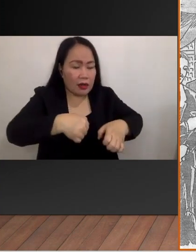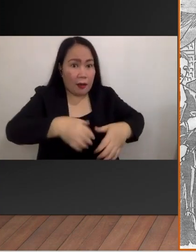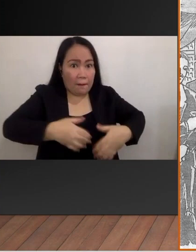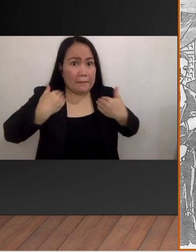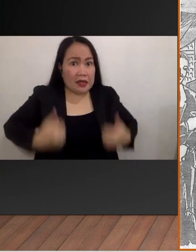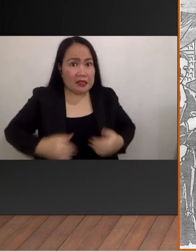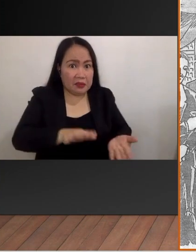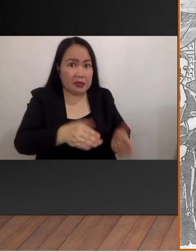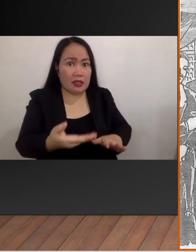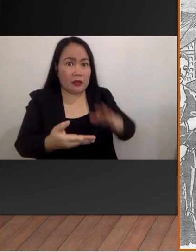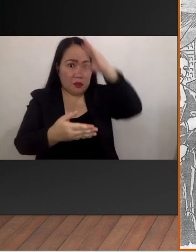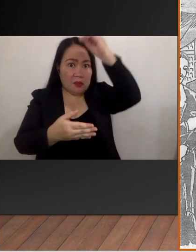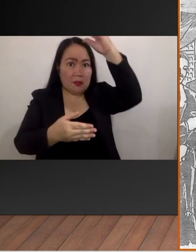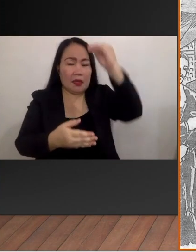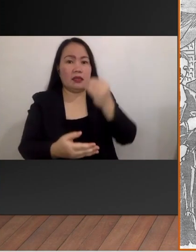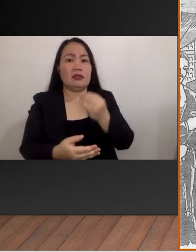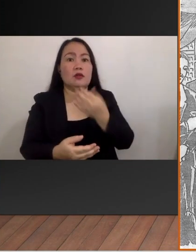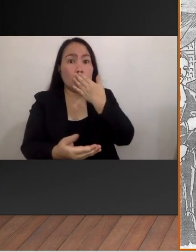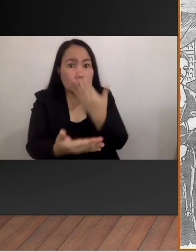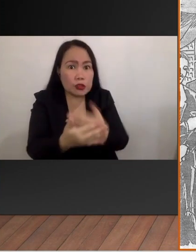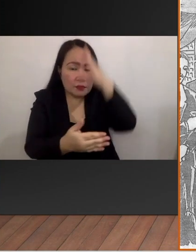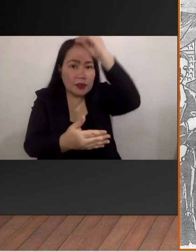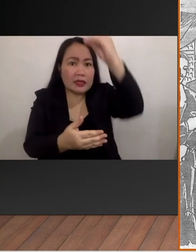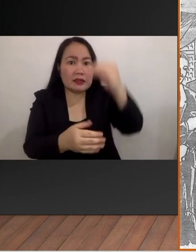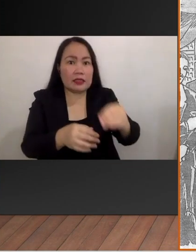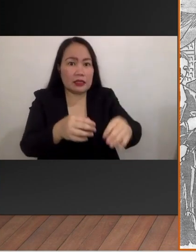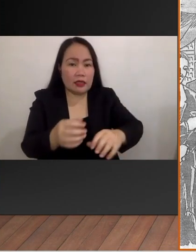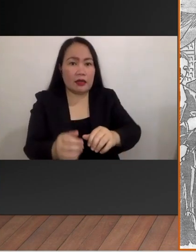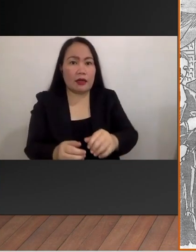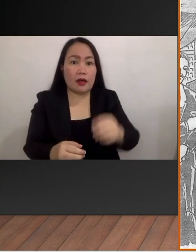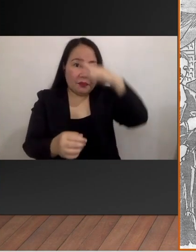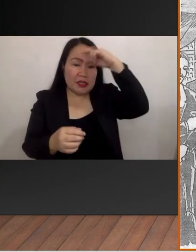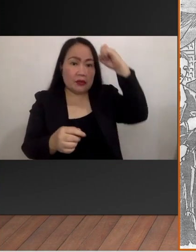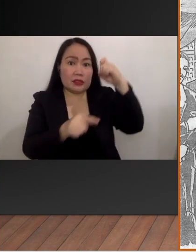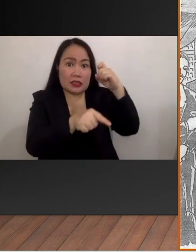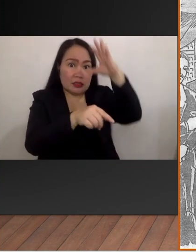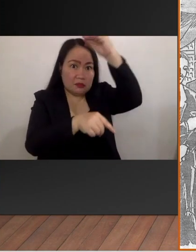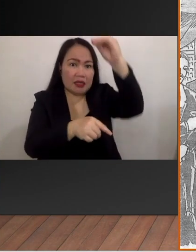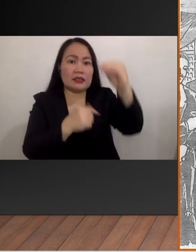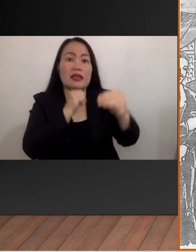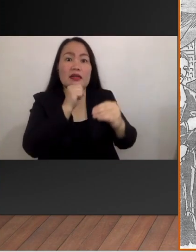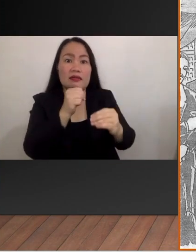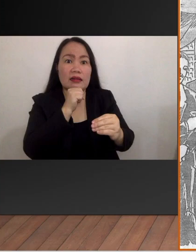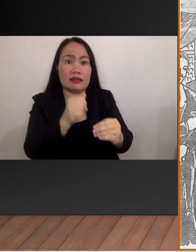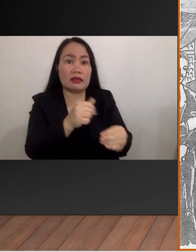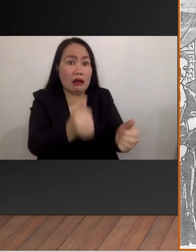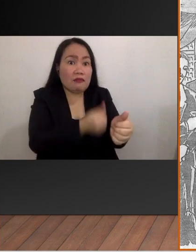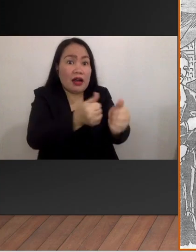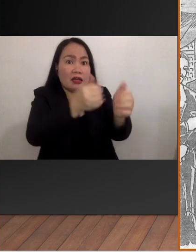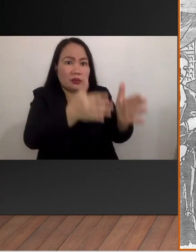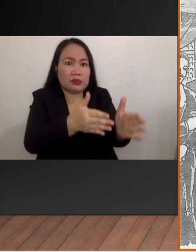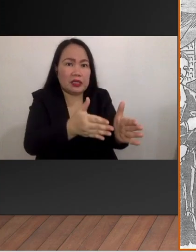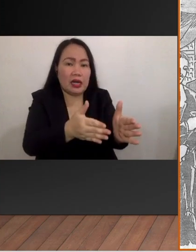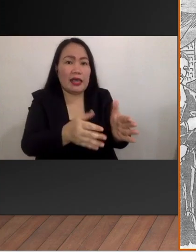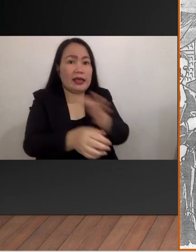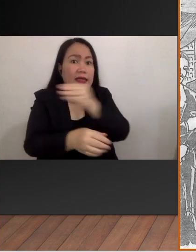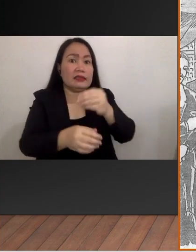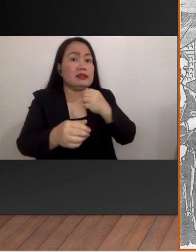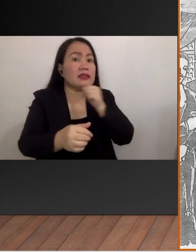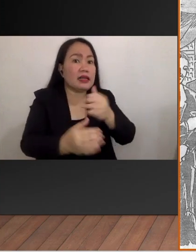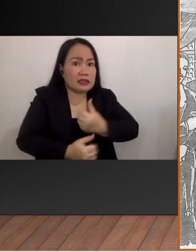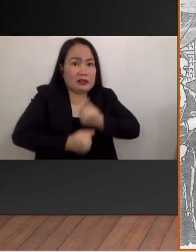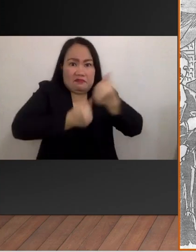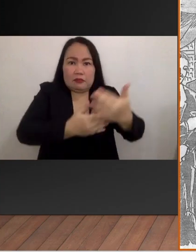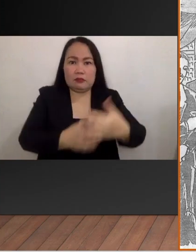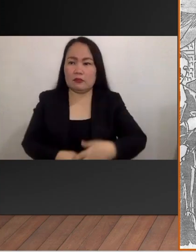been accused of being a heretic because he simply did not want to confess. Padre Damaso was